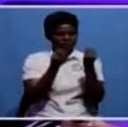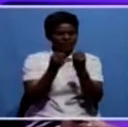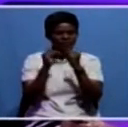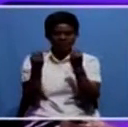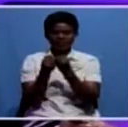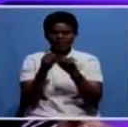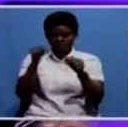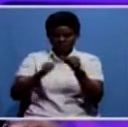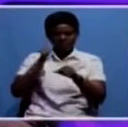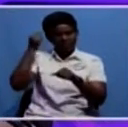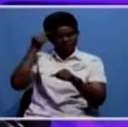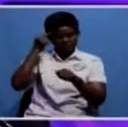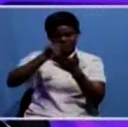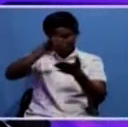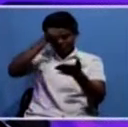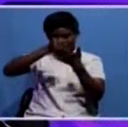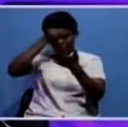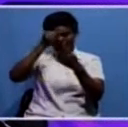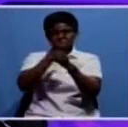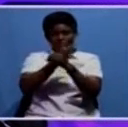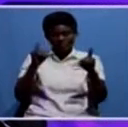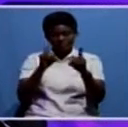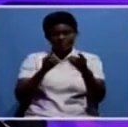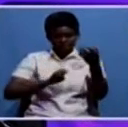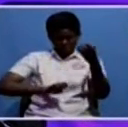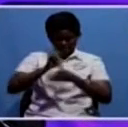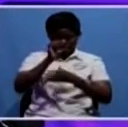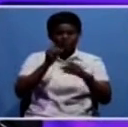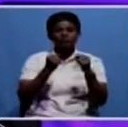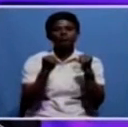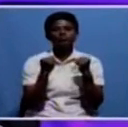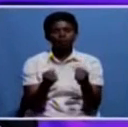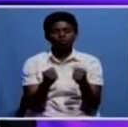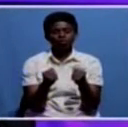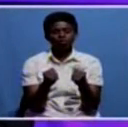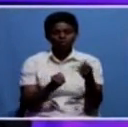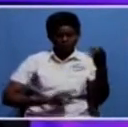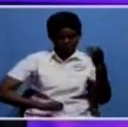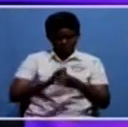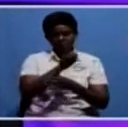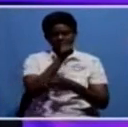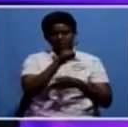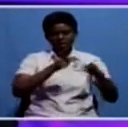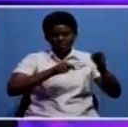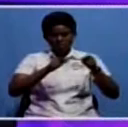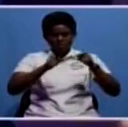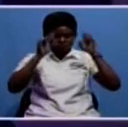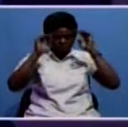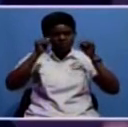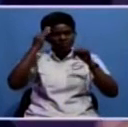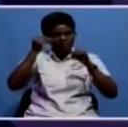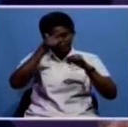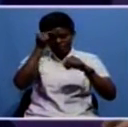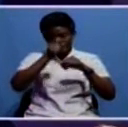every government and students of democracy, the executive is always the strongest, and the executive is headed by a president, and that is because